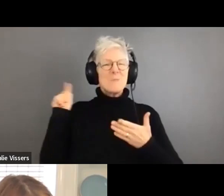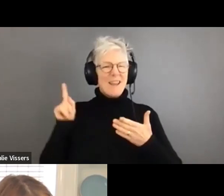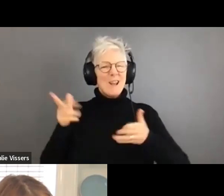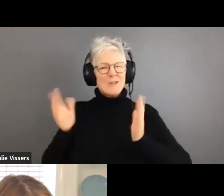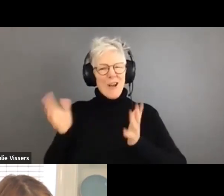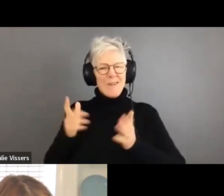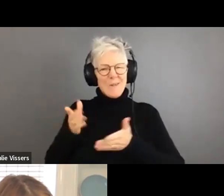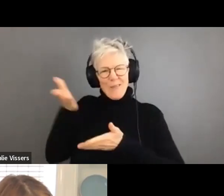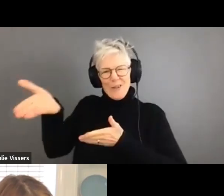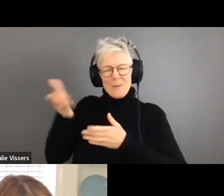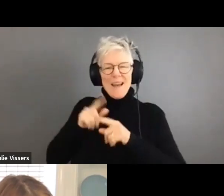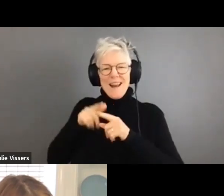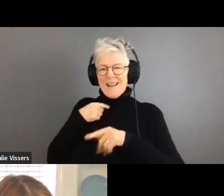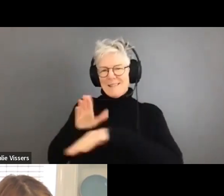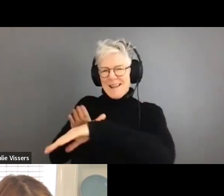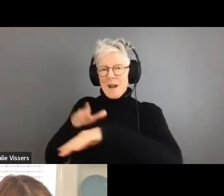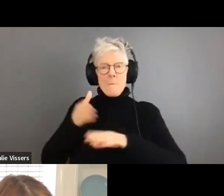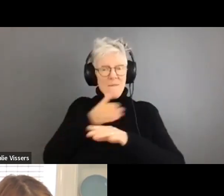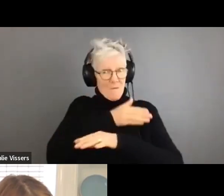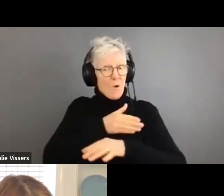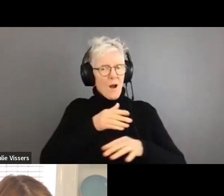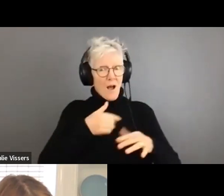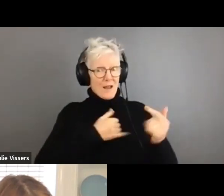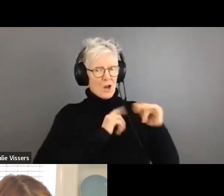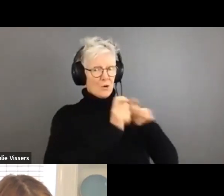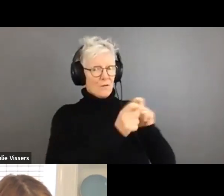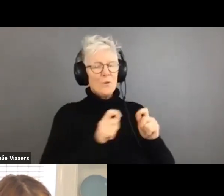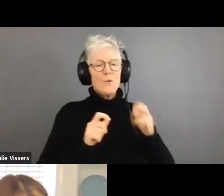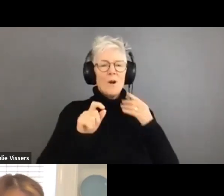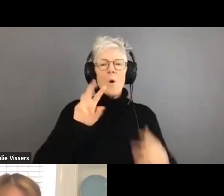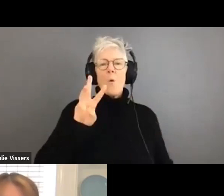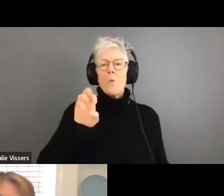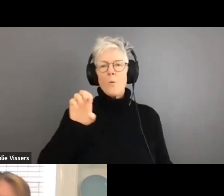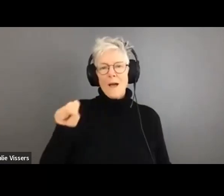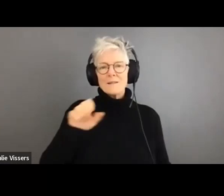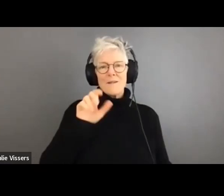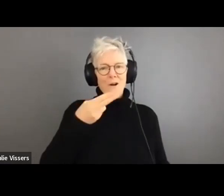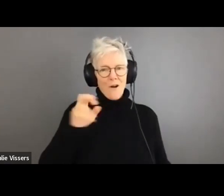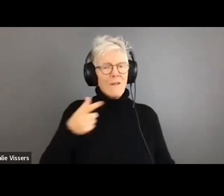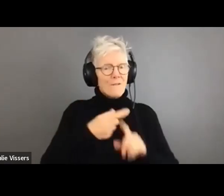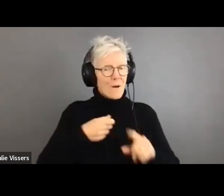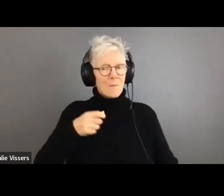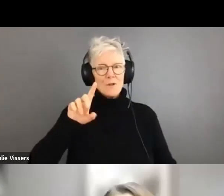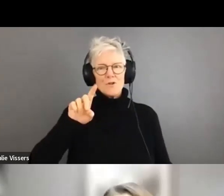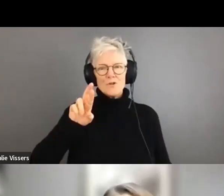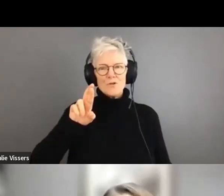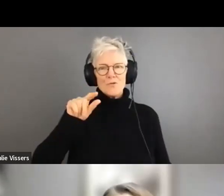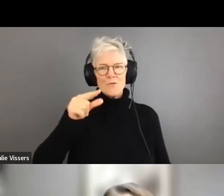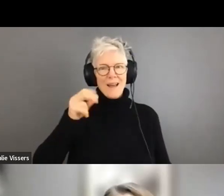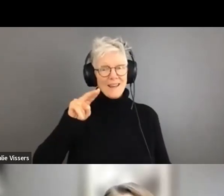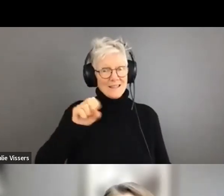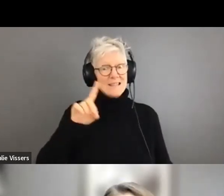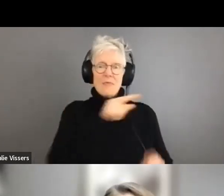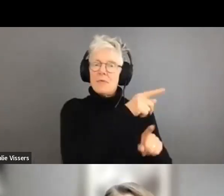I said before we came on live, interviewed Wes Hall, who's one of the dragons on Dragon's Den, and his people wanted questions ahead of time. What I did,